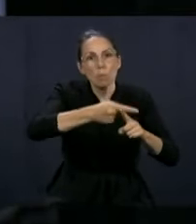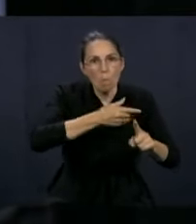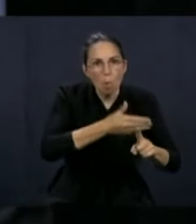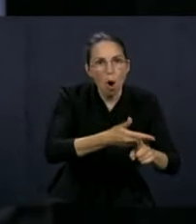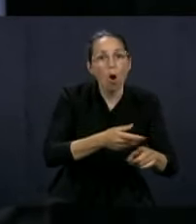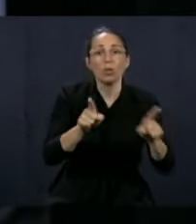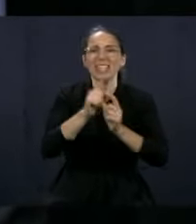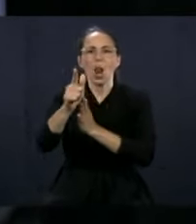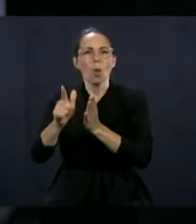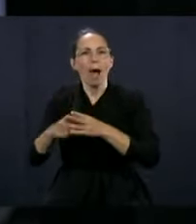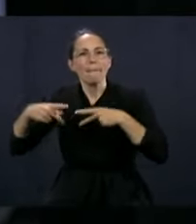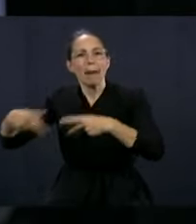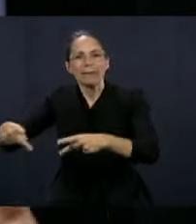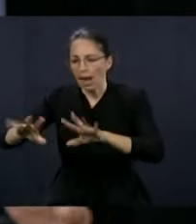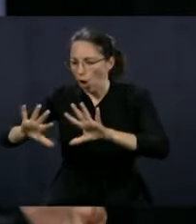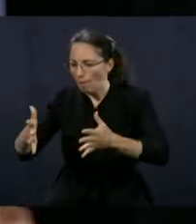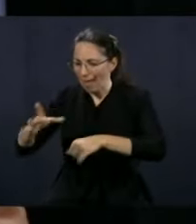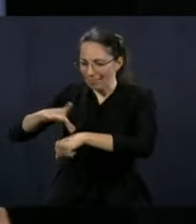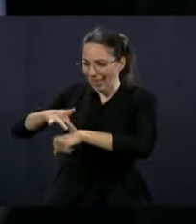to design the environment,